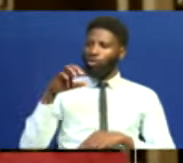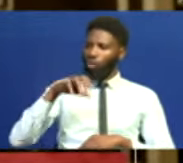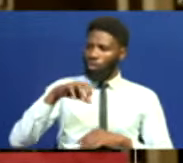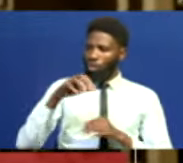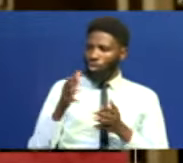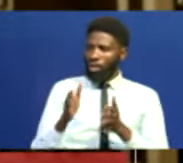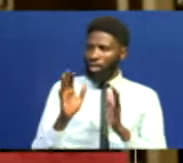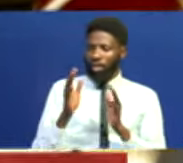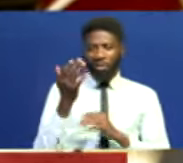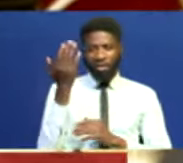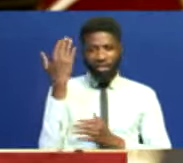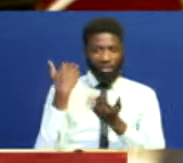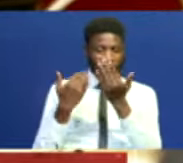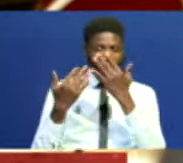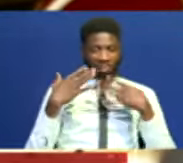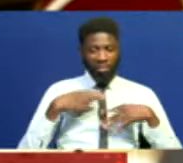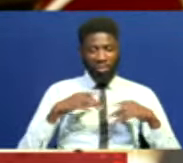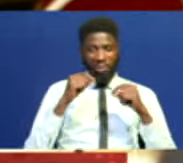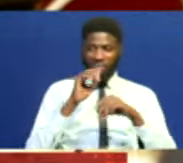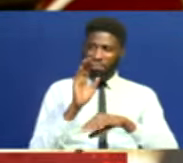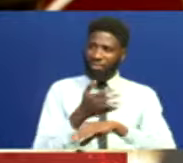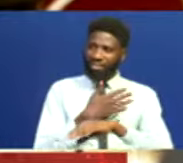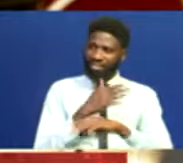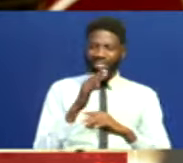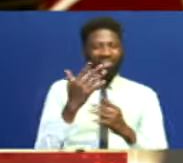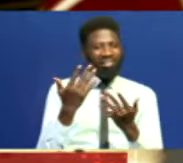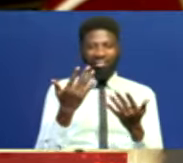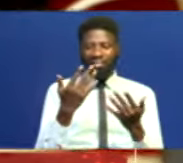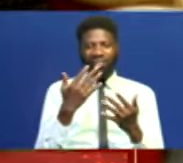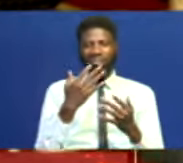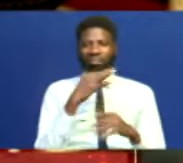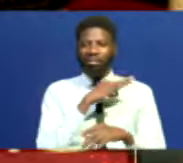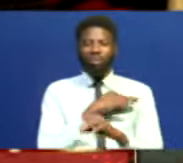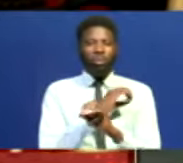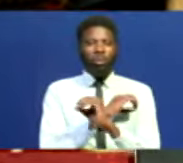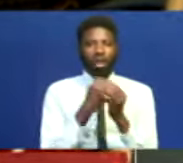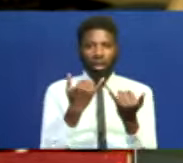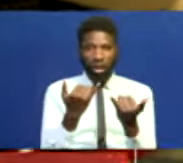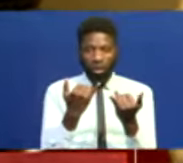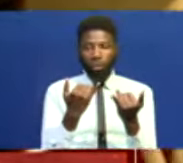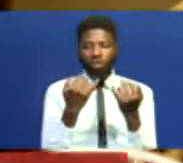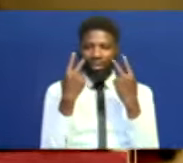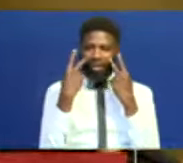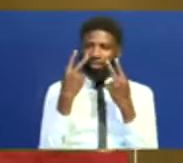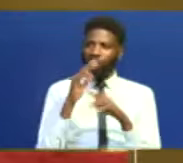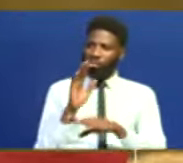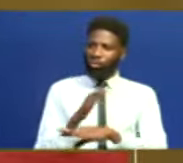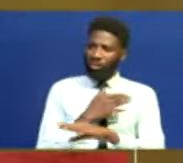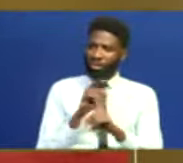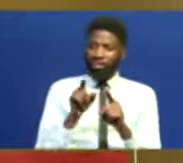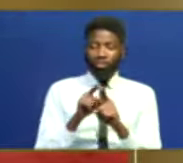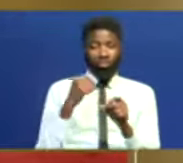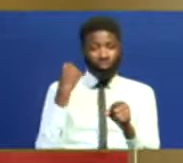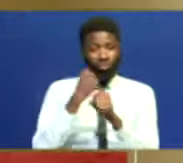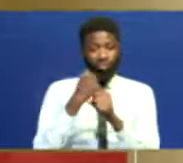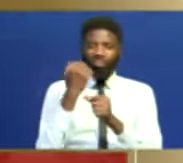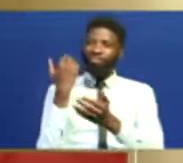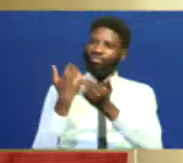music sio kazi, lakini music sema kweli sasa imebadilika, paka imekuwa music ni kama kazi. Na wakati huo